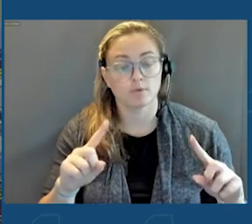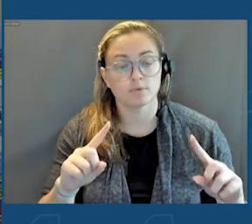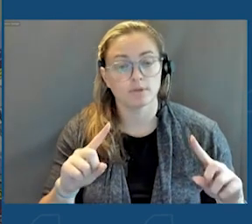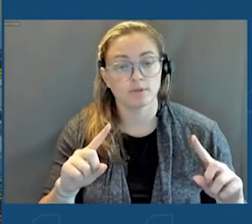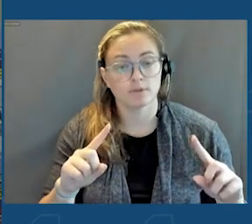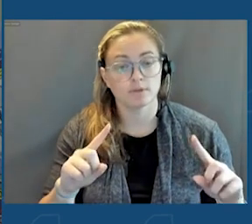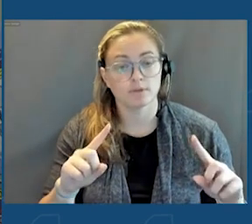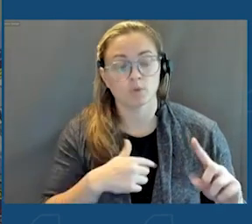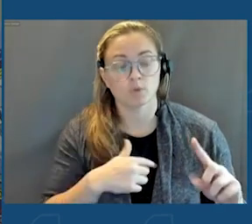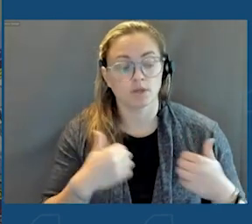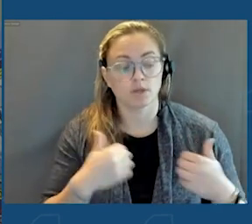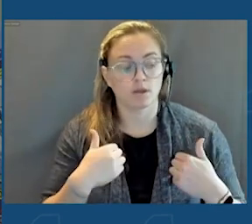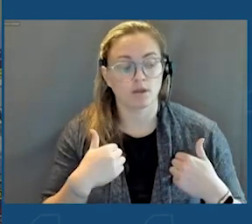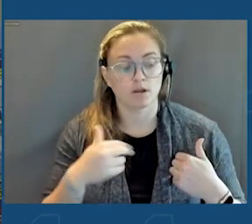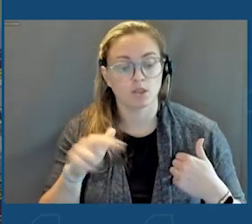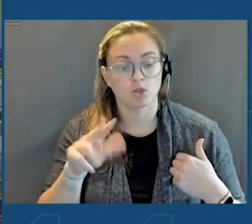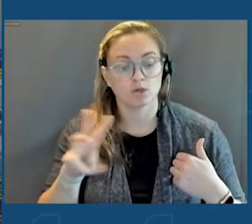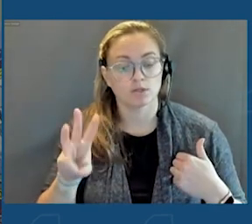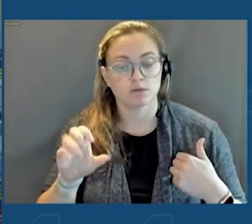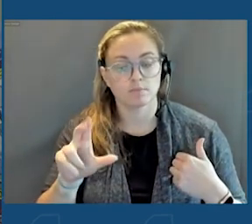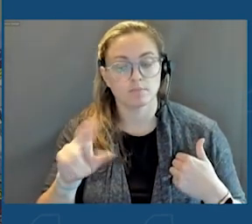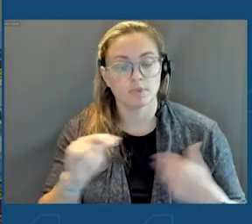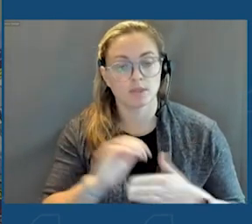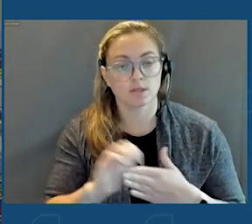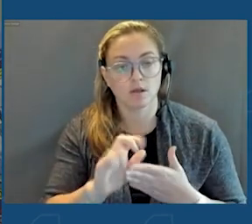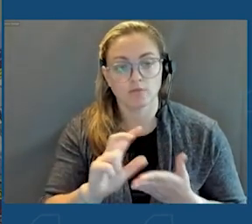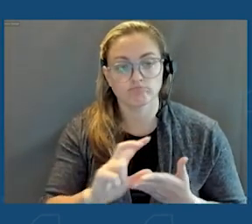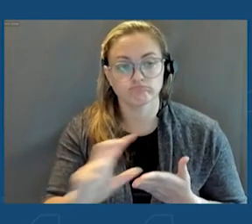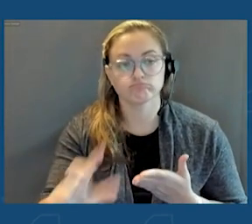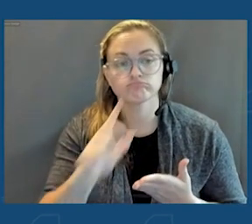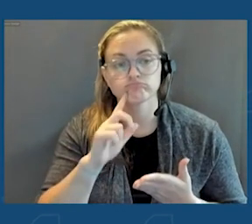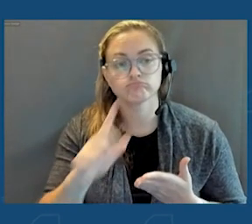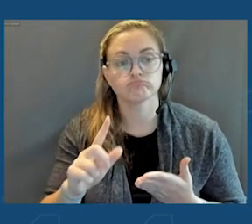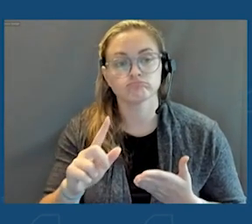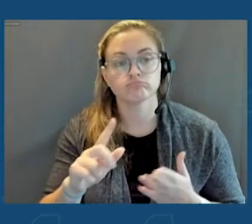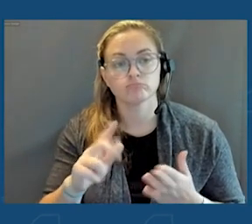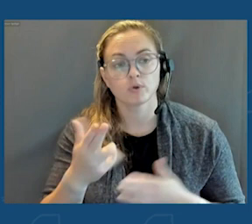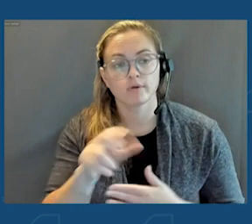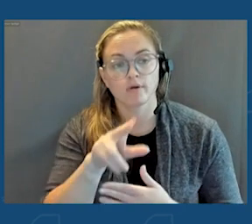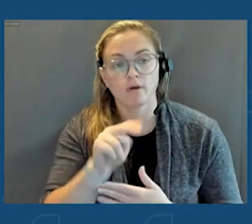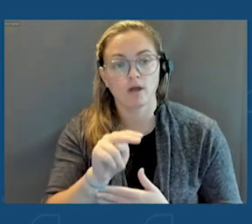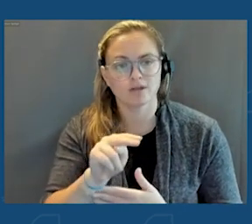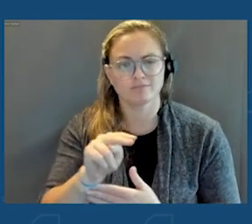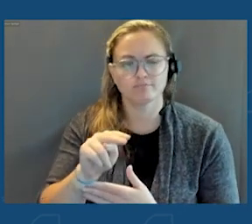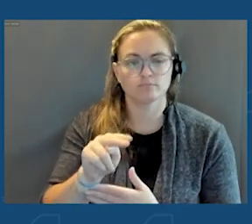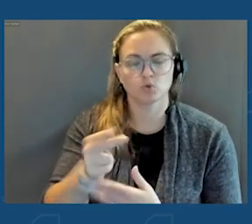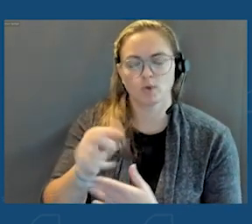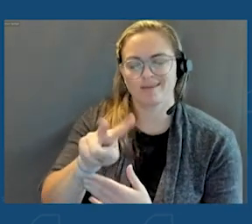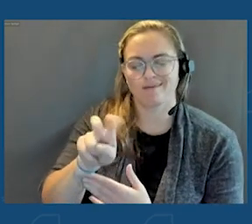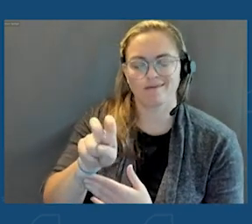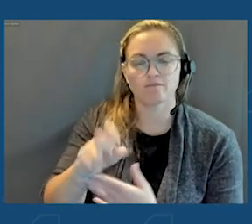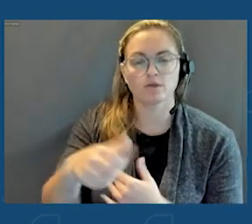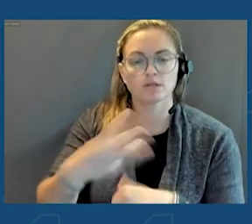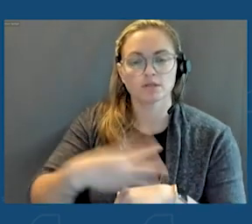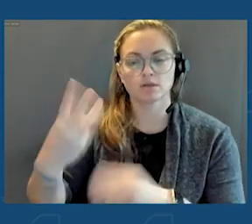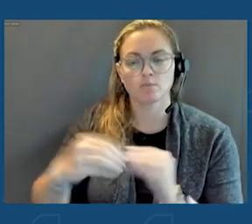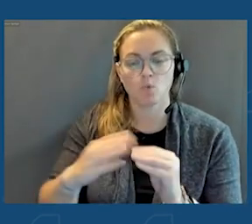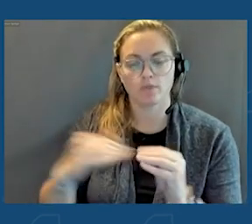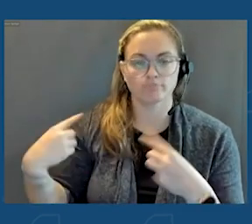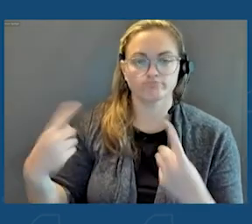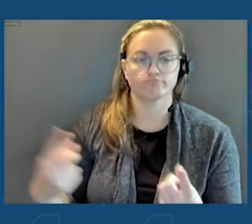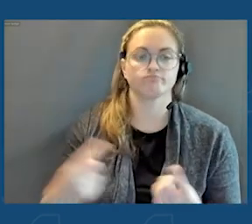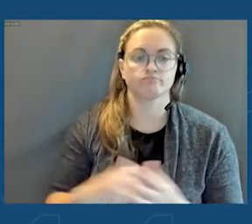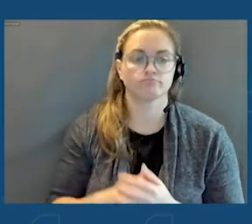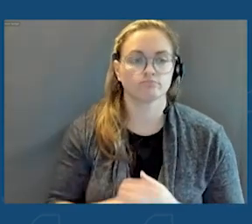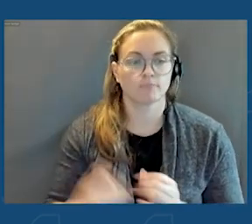had $36 million for Gun Involved Violence Elimination. We call it GIVE. That's 6 times more than we ever had. Now, last year we were talking